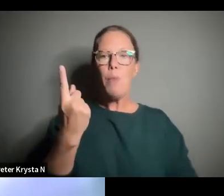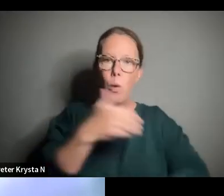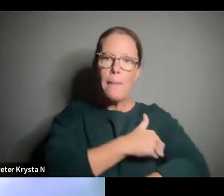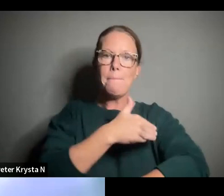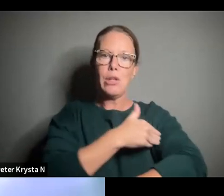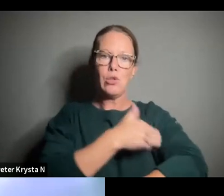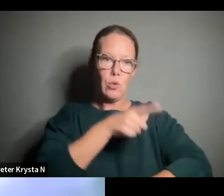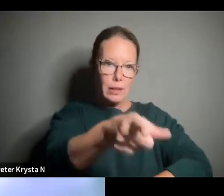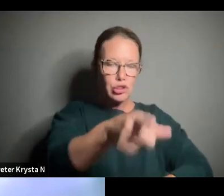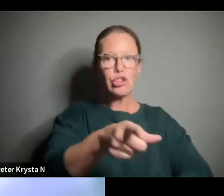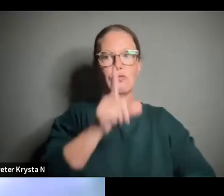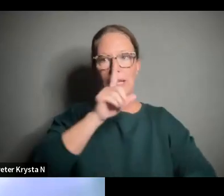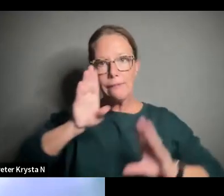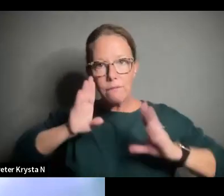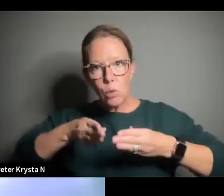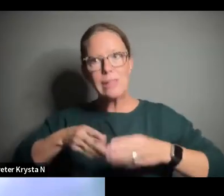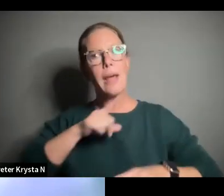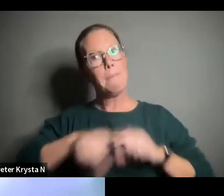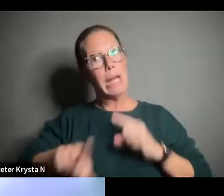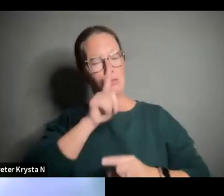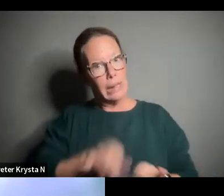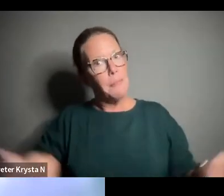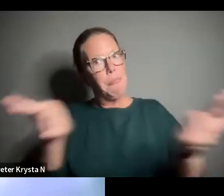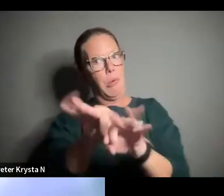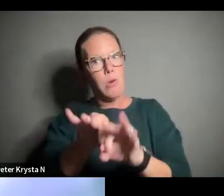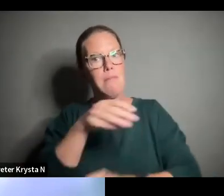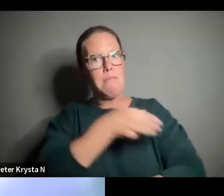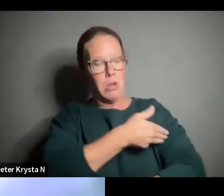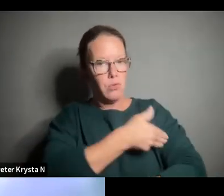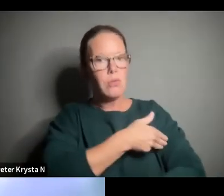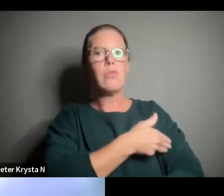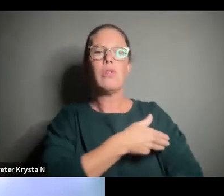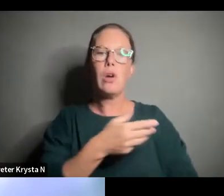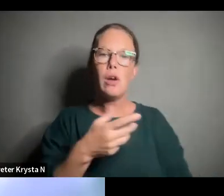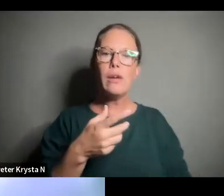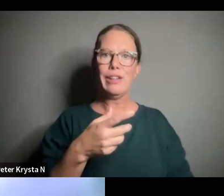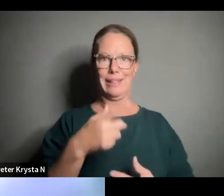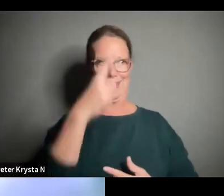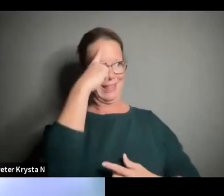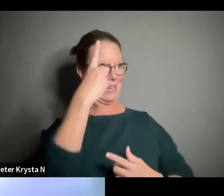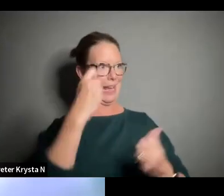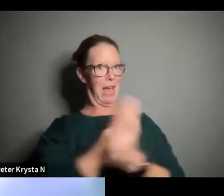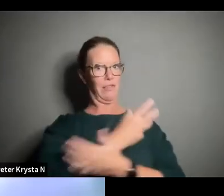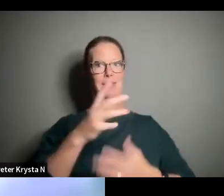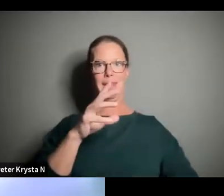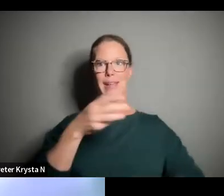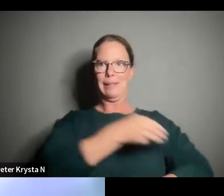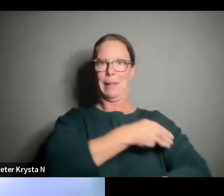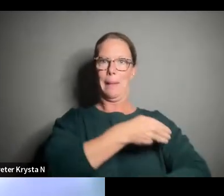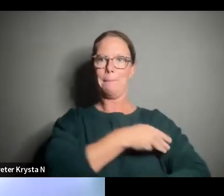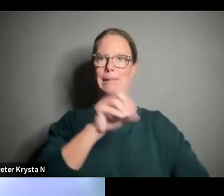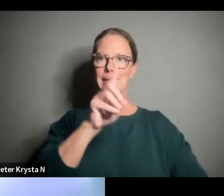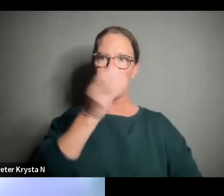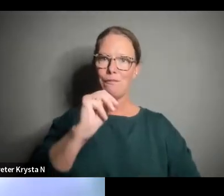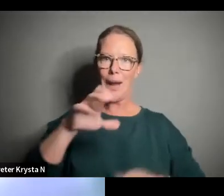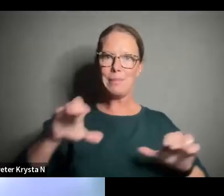you're innervating, but it's a pretty significant muscle when you think about what it's doing, because breathing is, of course,